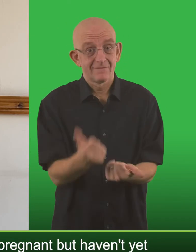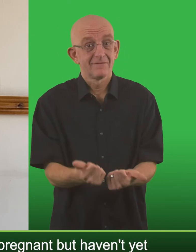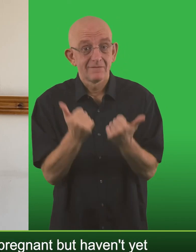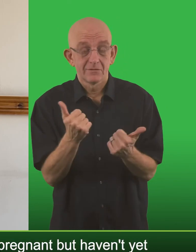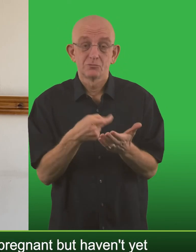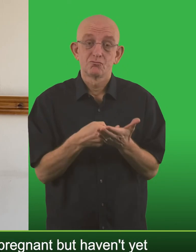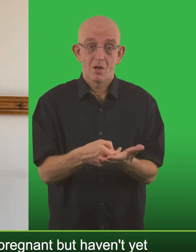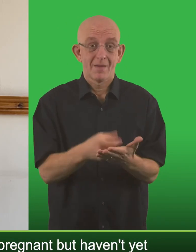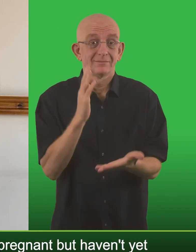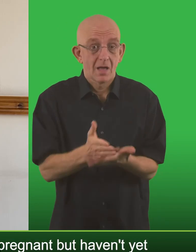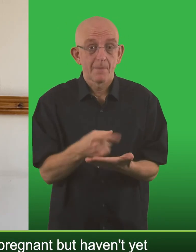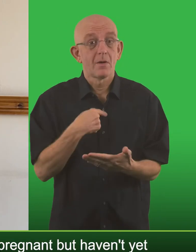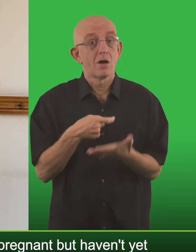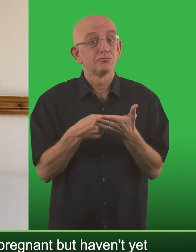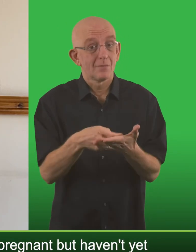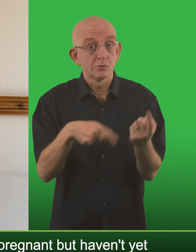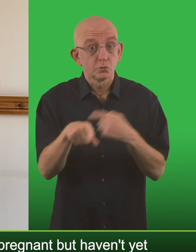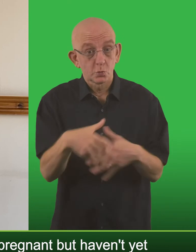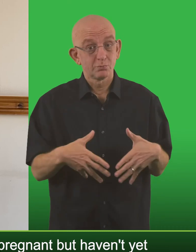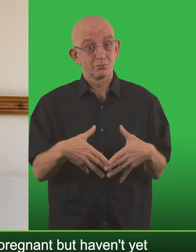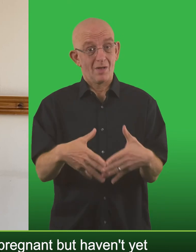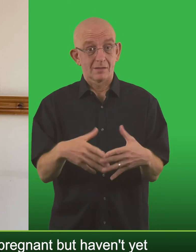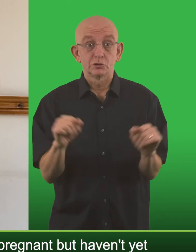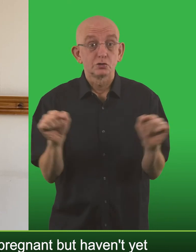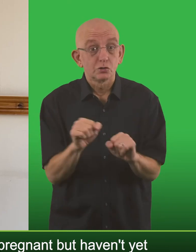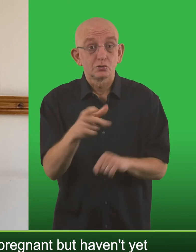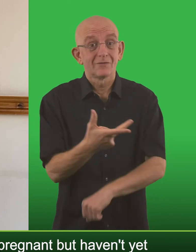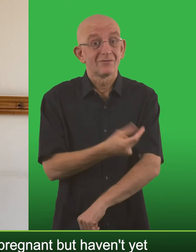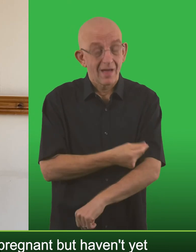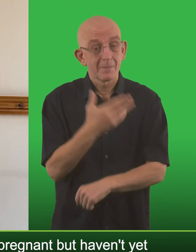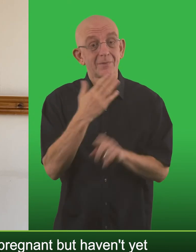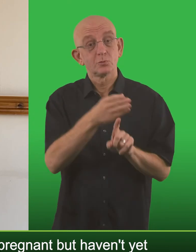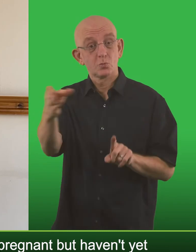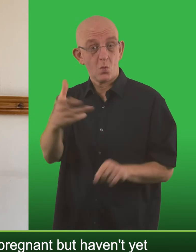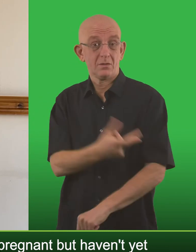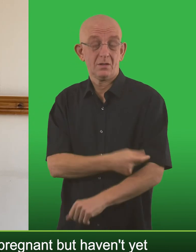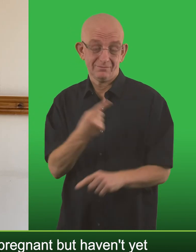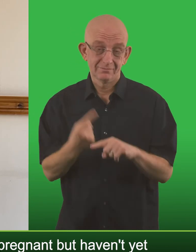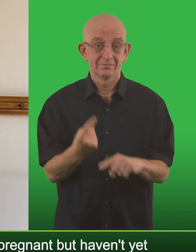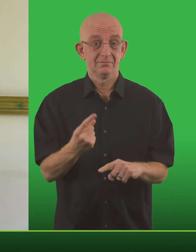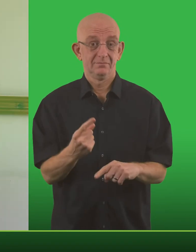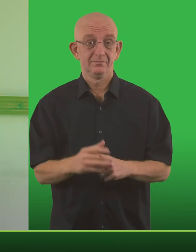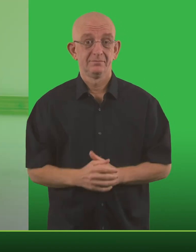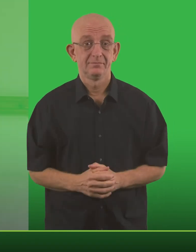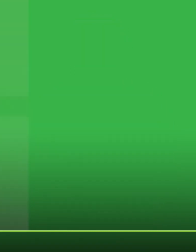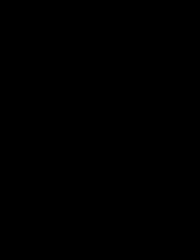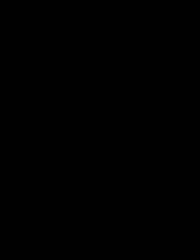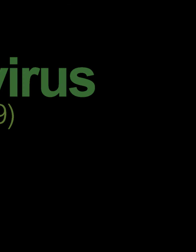you are pregnant but haven't yet had the vaccination, then do so as soon as possible.